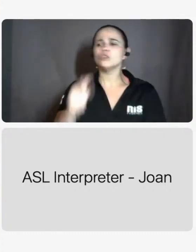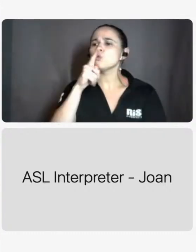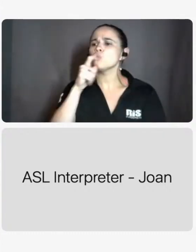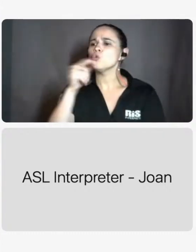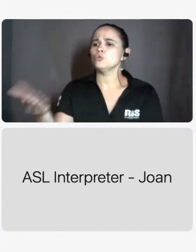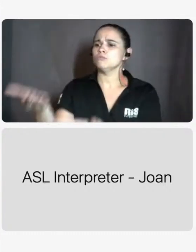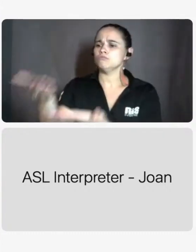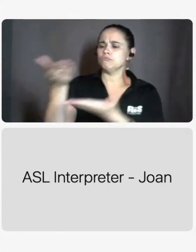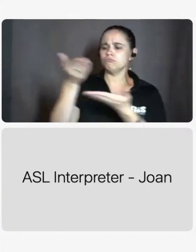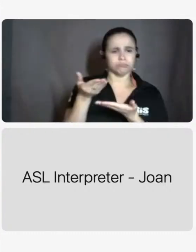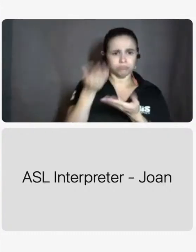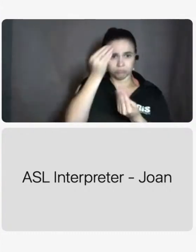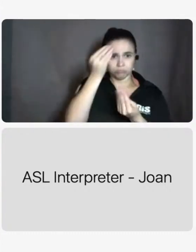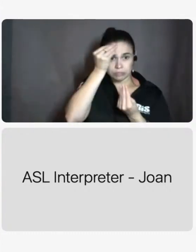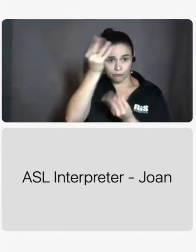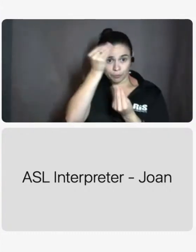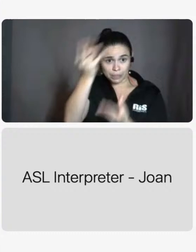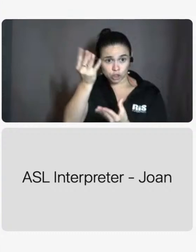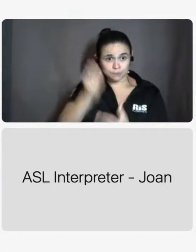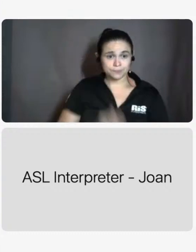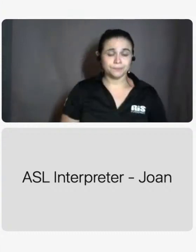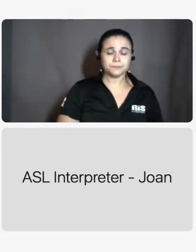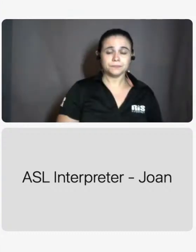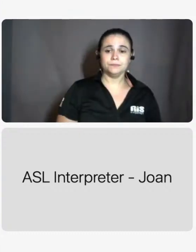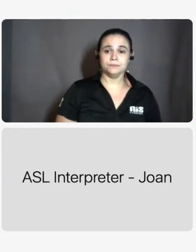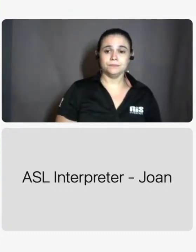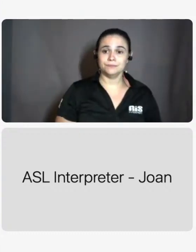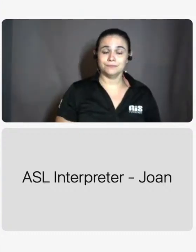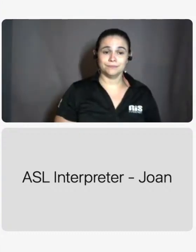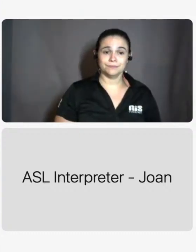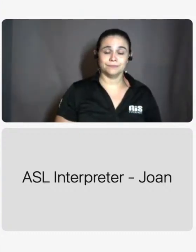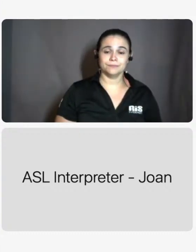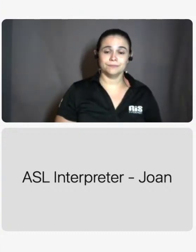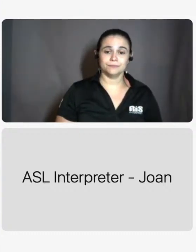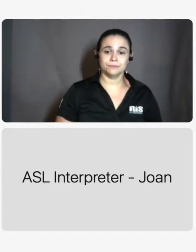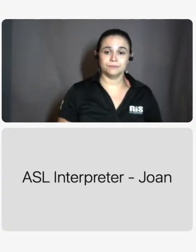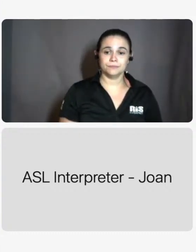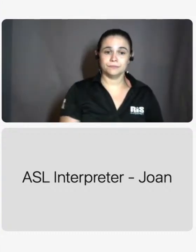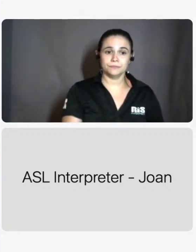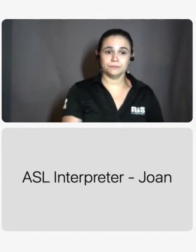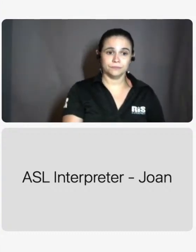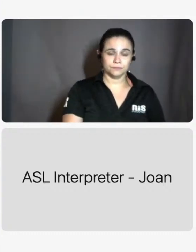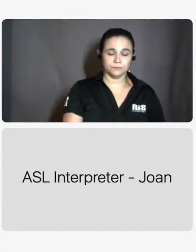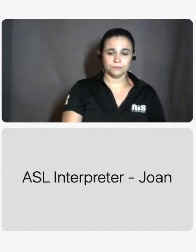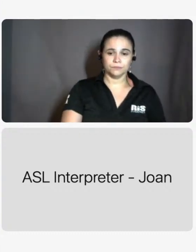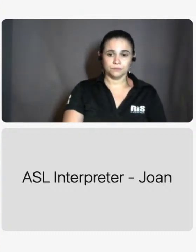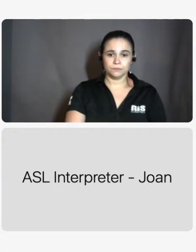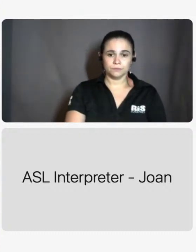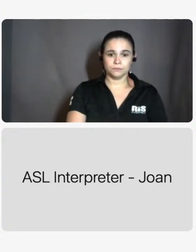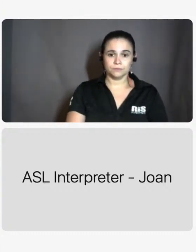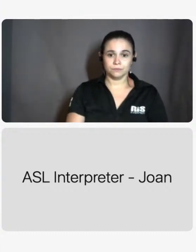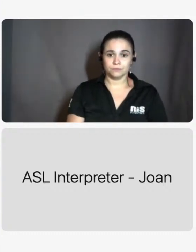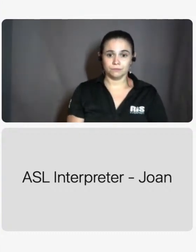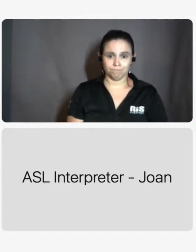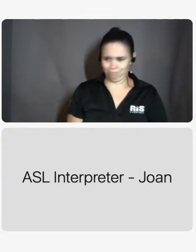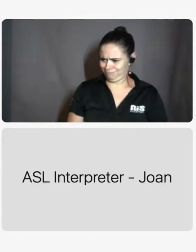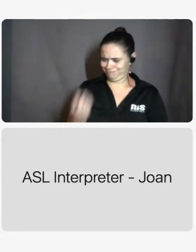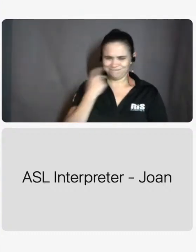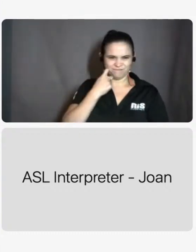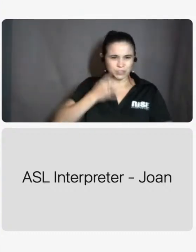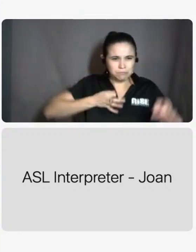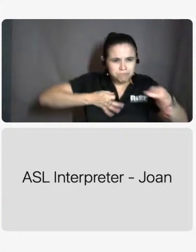in you providing us with everything that we needed to know, creating a really